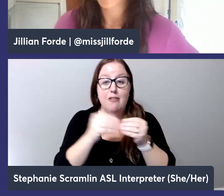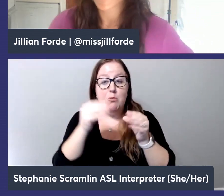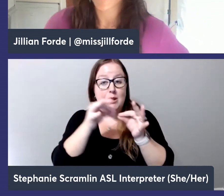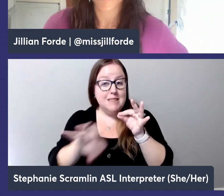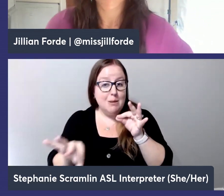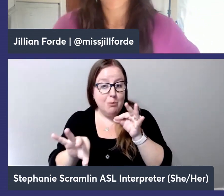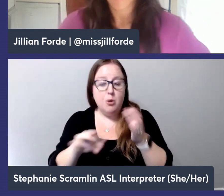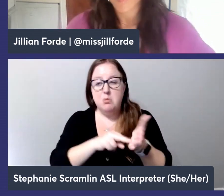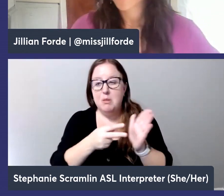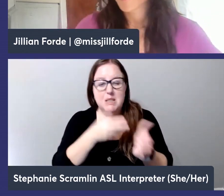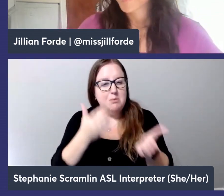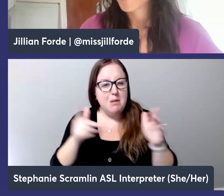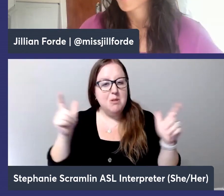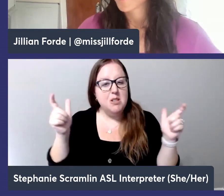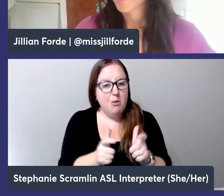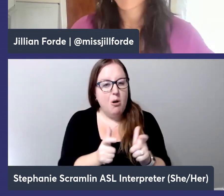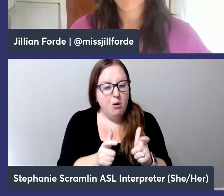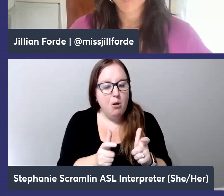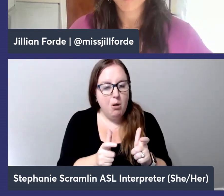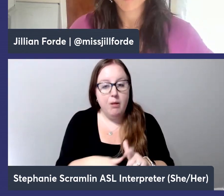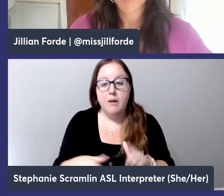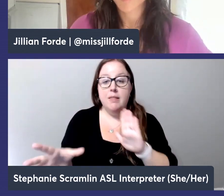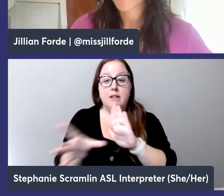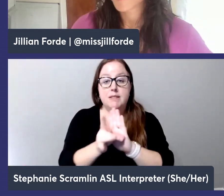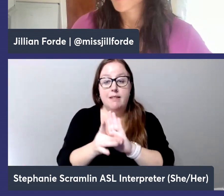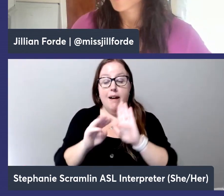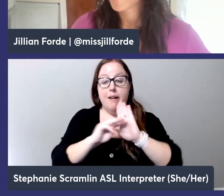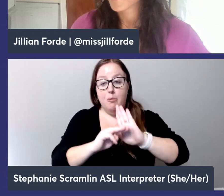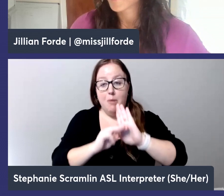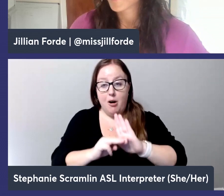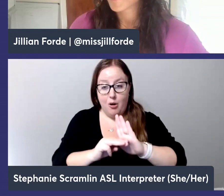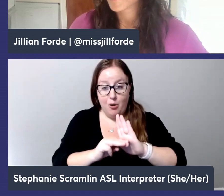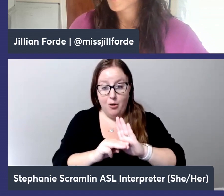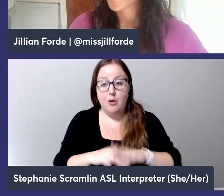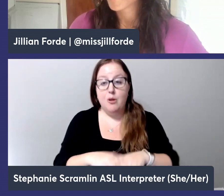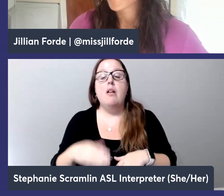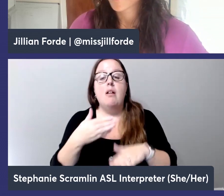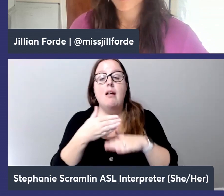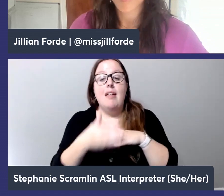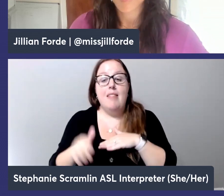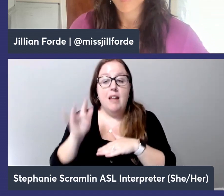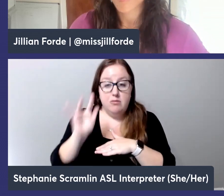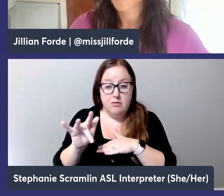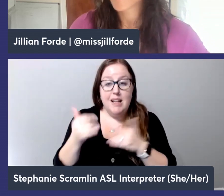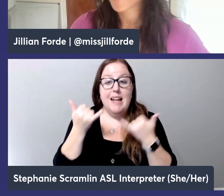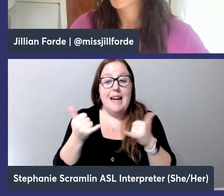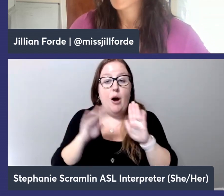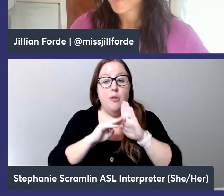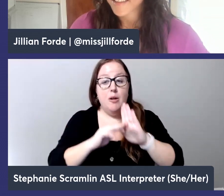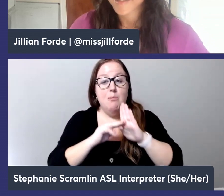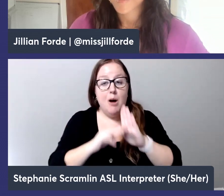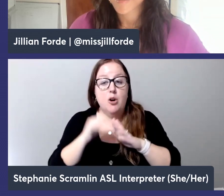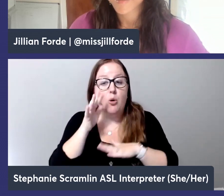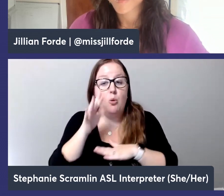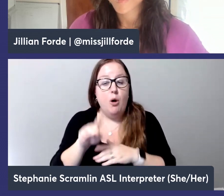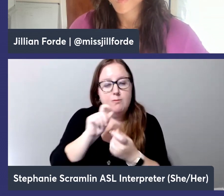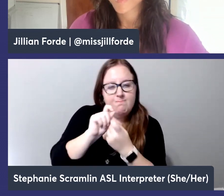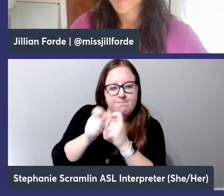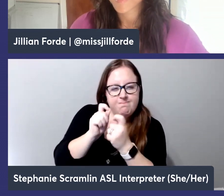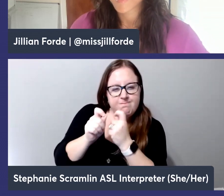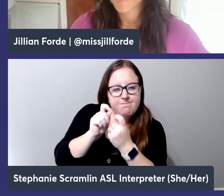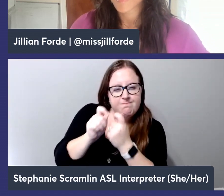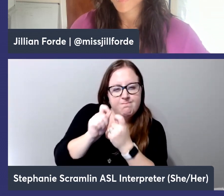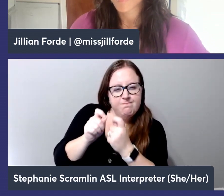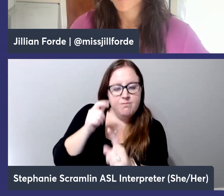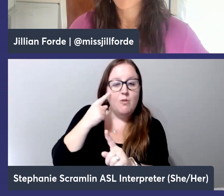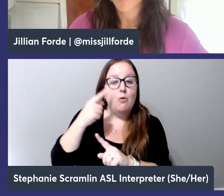need a smaller model. And then select one of the models and hit on the train button. So now the model is going to fine-tune itself on your